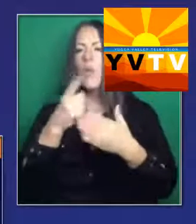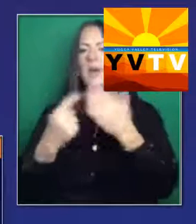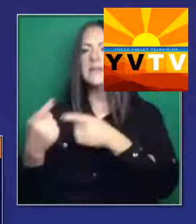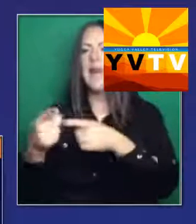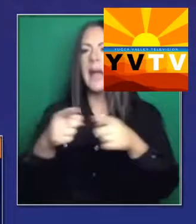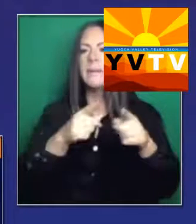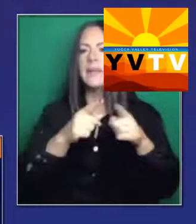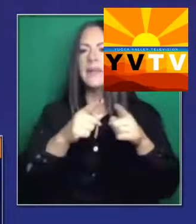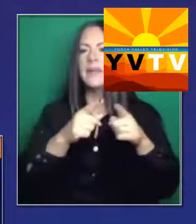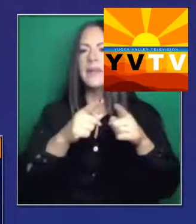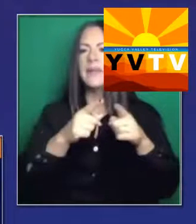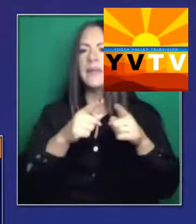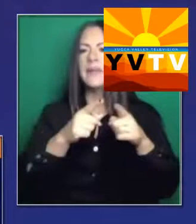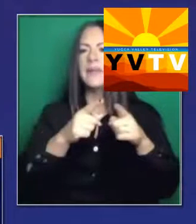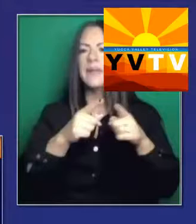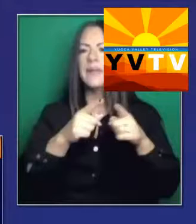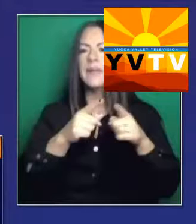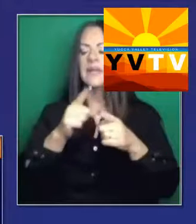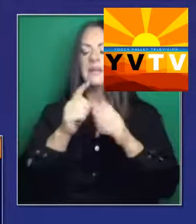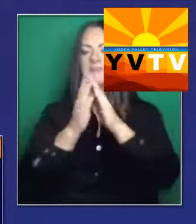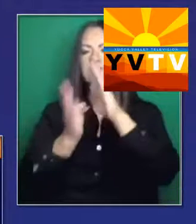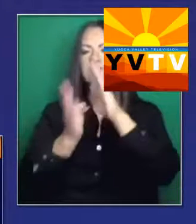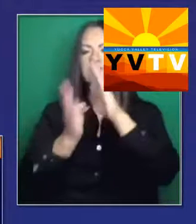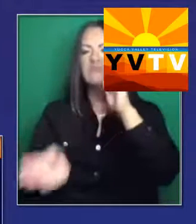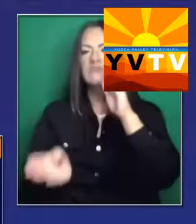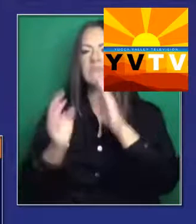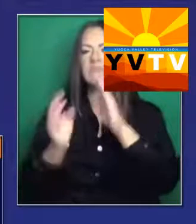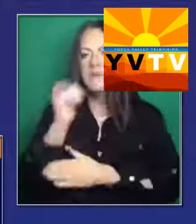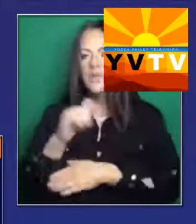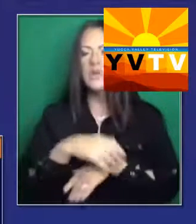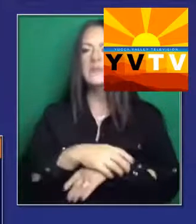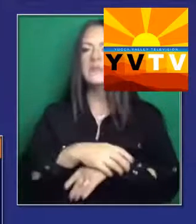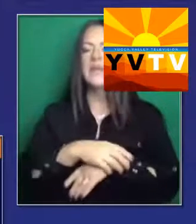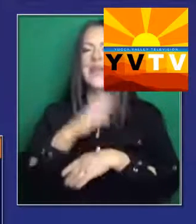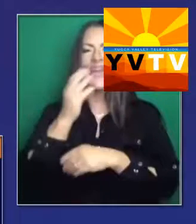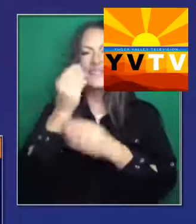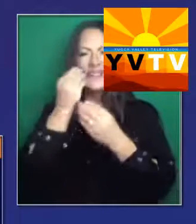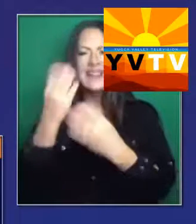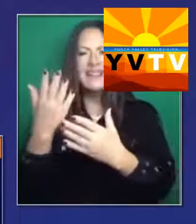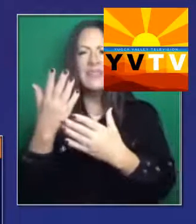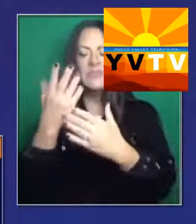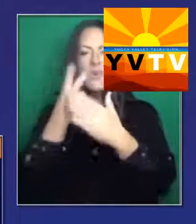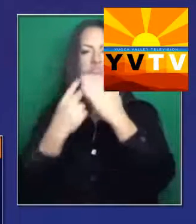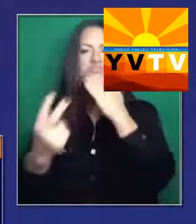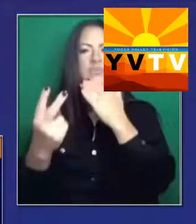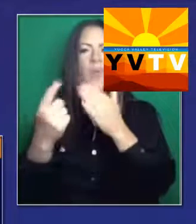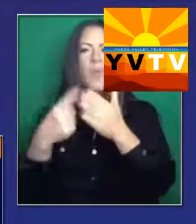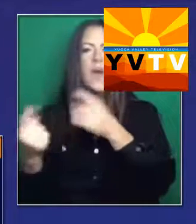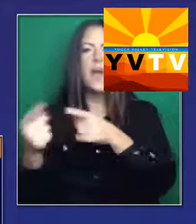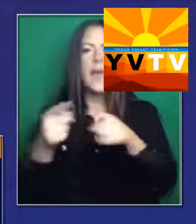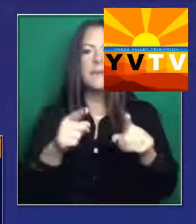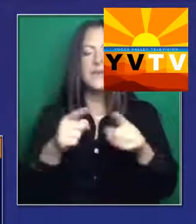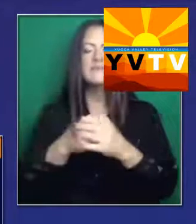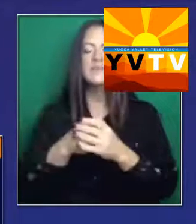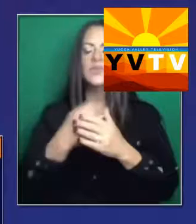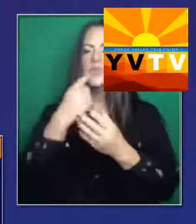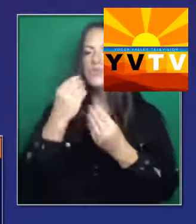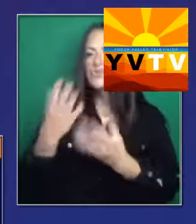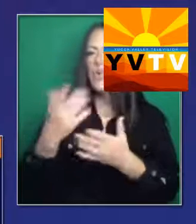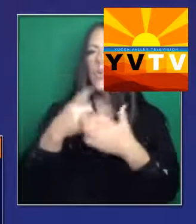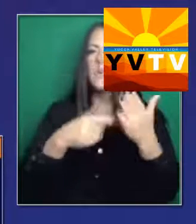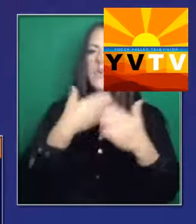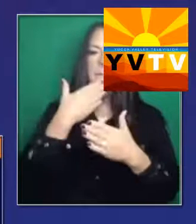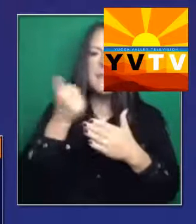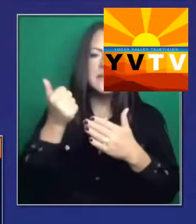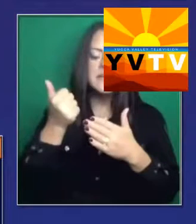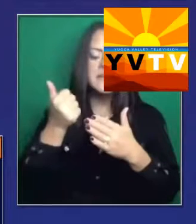what is a preview of things that may come in other parts of the state. So we're sharing best practices, not just the information